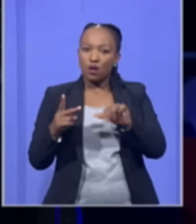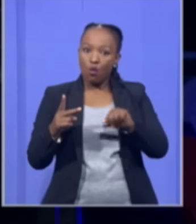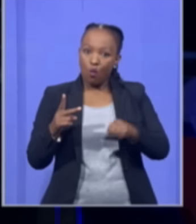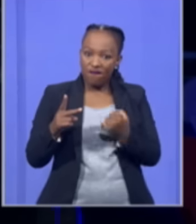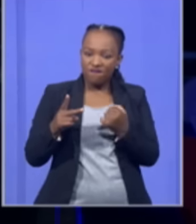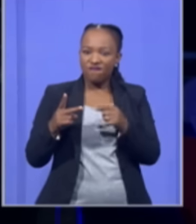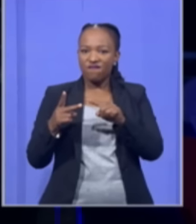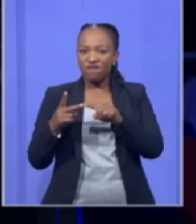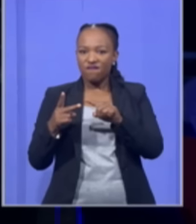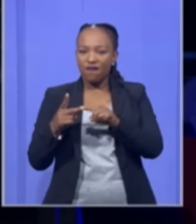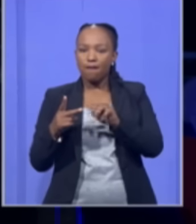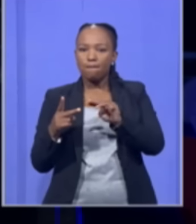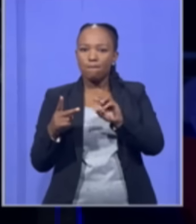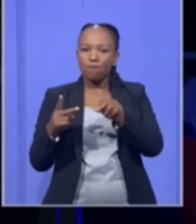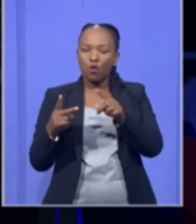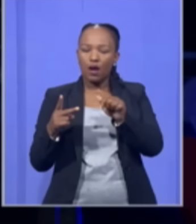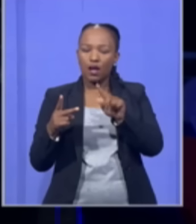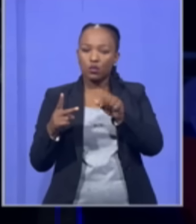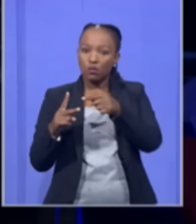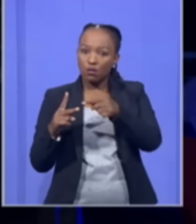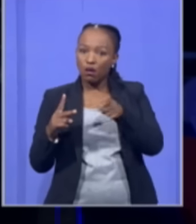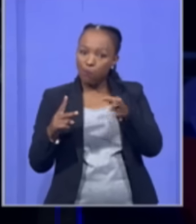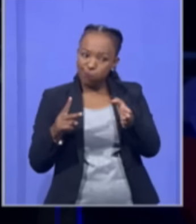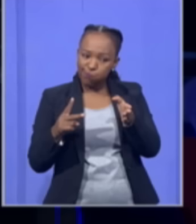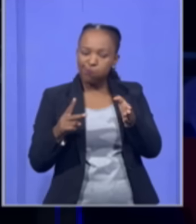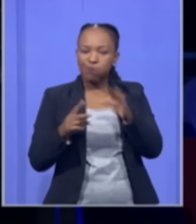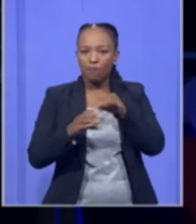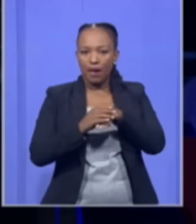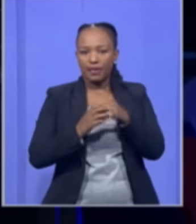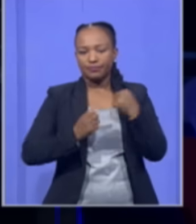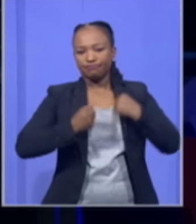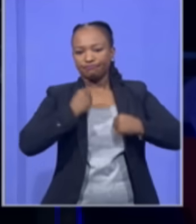Seiso ba ne ba le teng le bona lebelong lena.